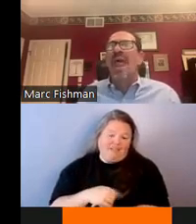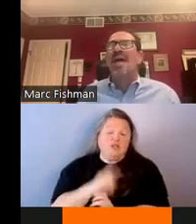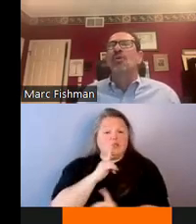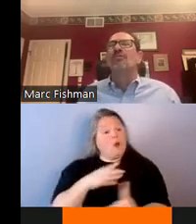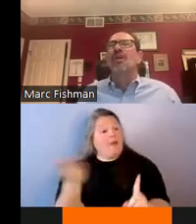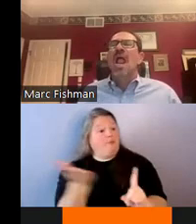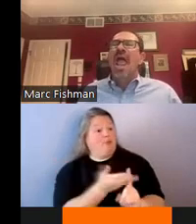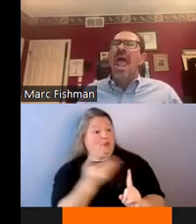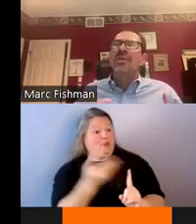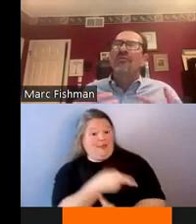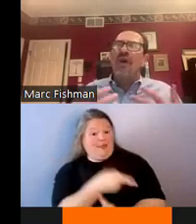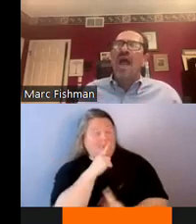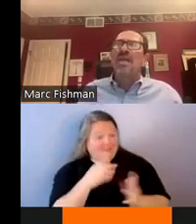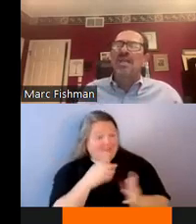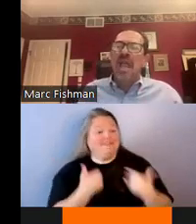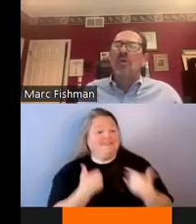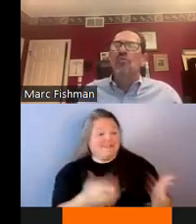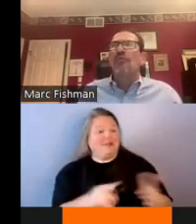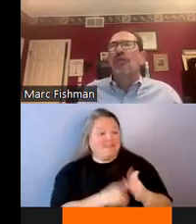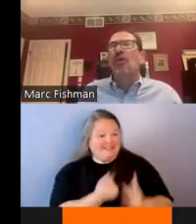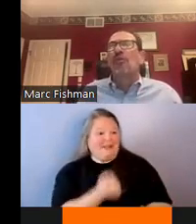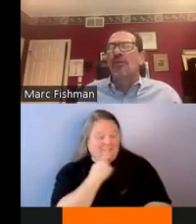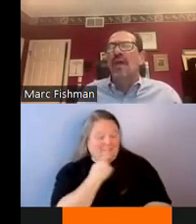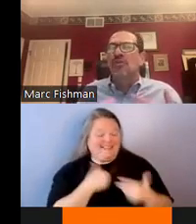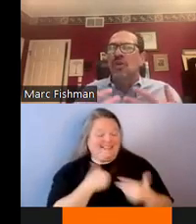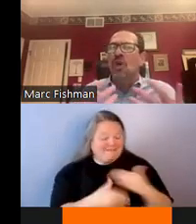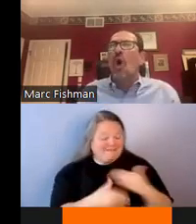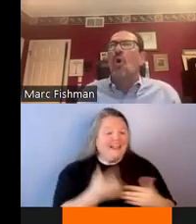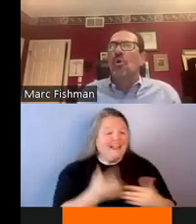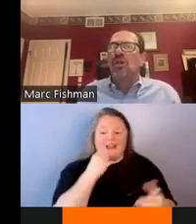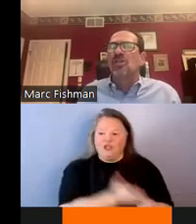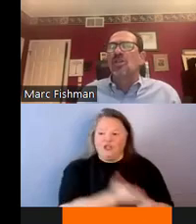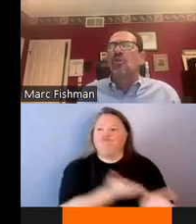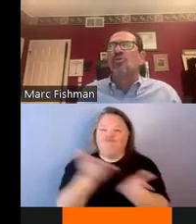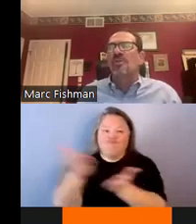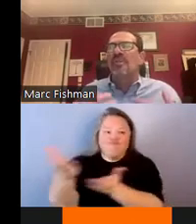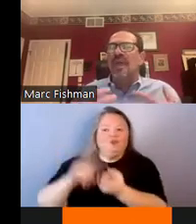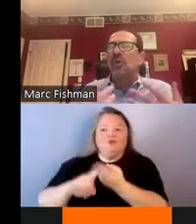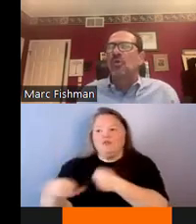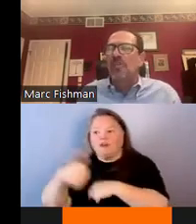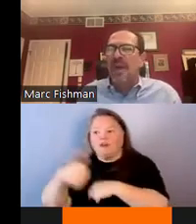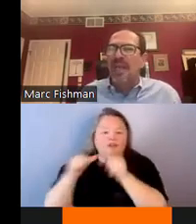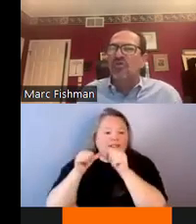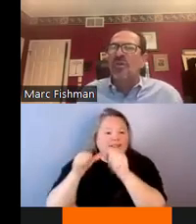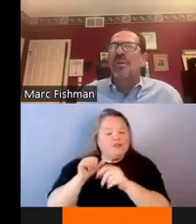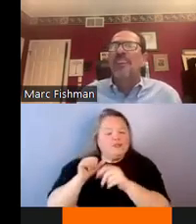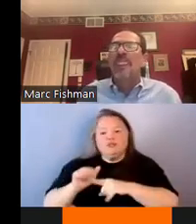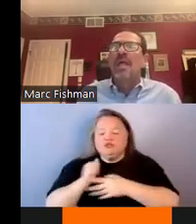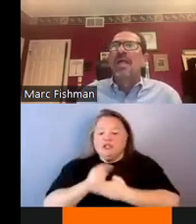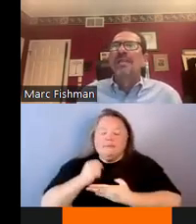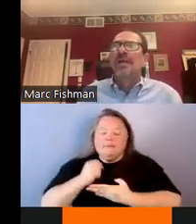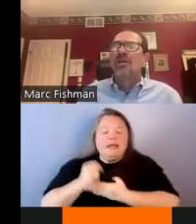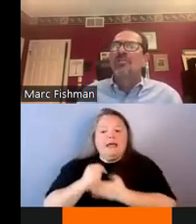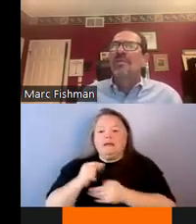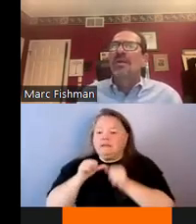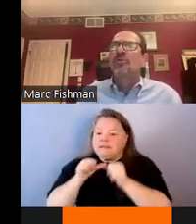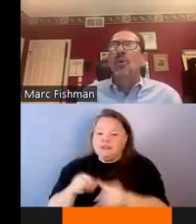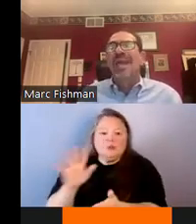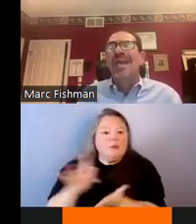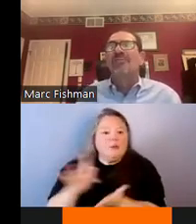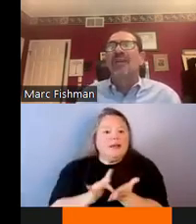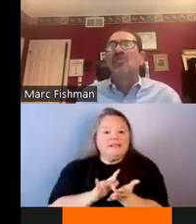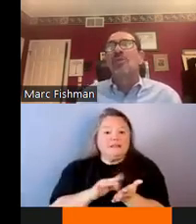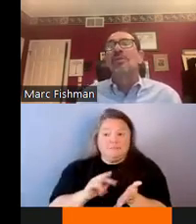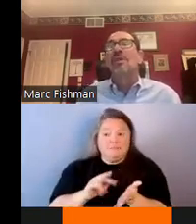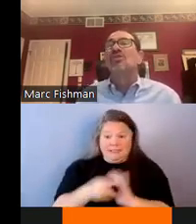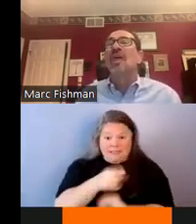them a warm handoff and find a referral for them to go to continuing treatment that includes medication treatment doesn't mean they'll